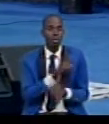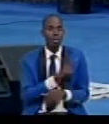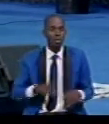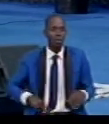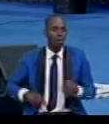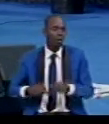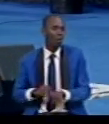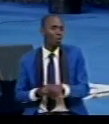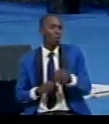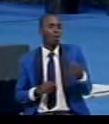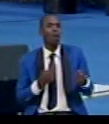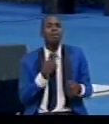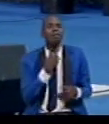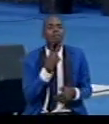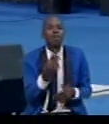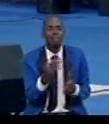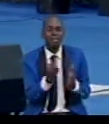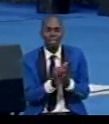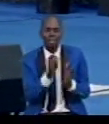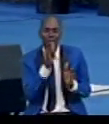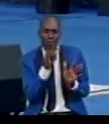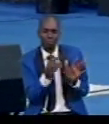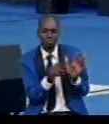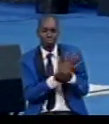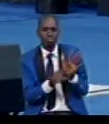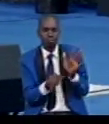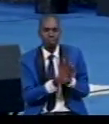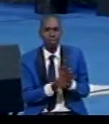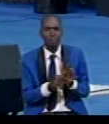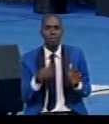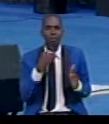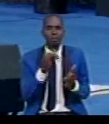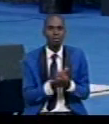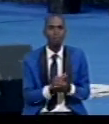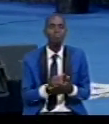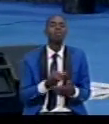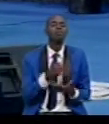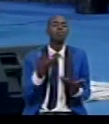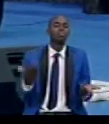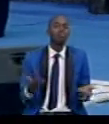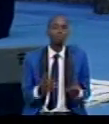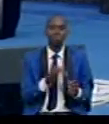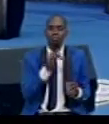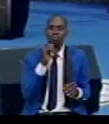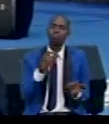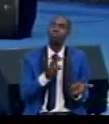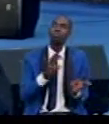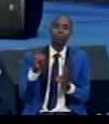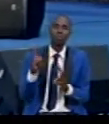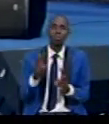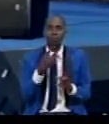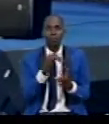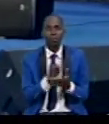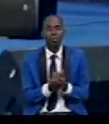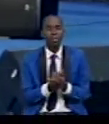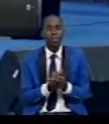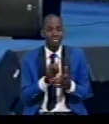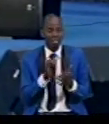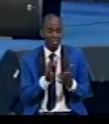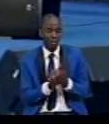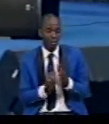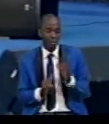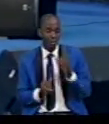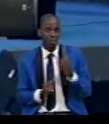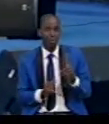that contradicts that, that says, why will you come? Look at this, look at this, look at that. That one